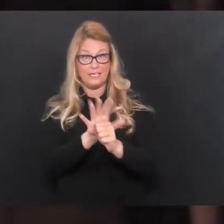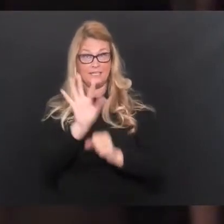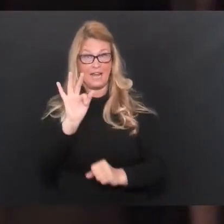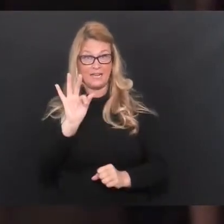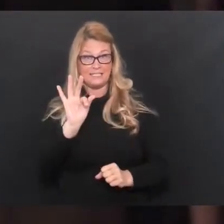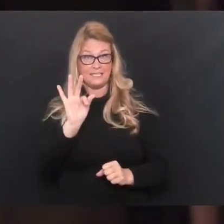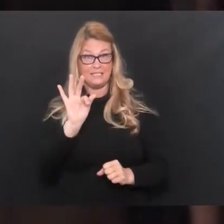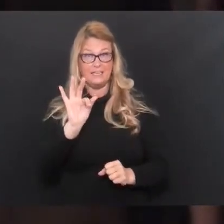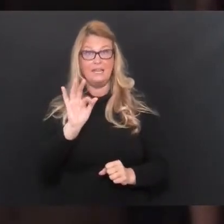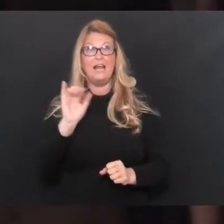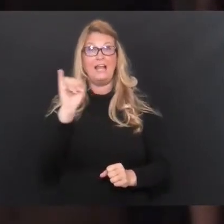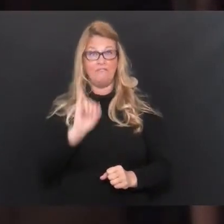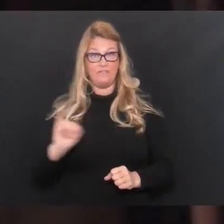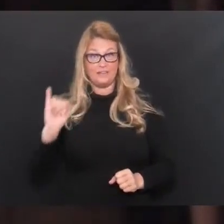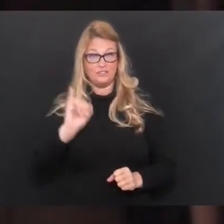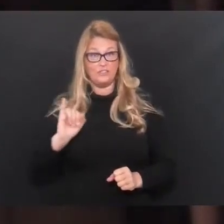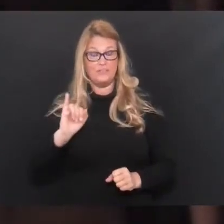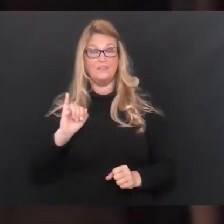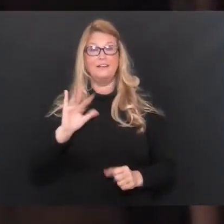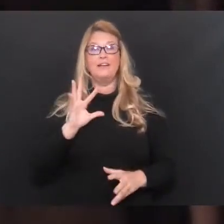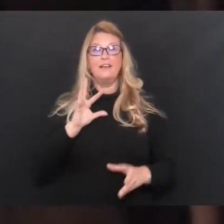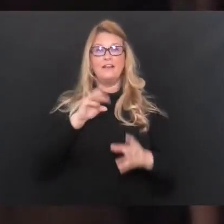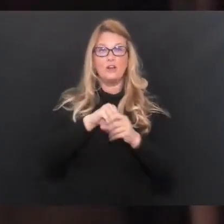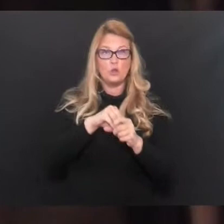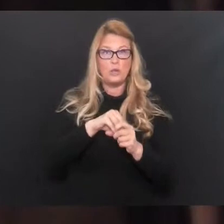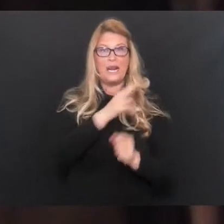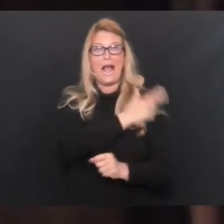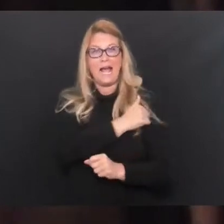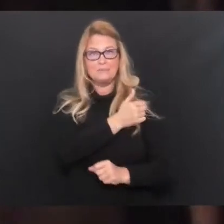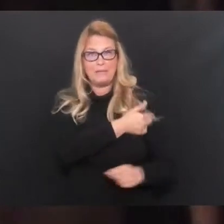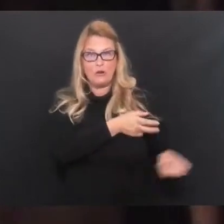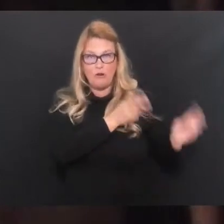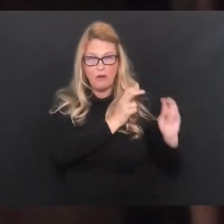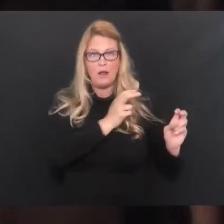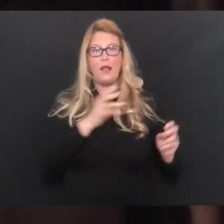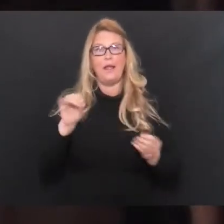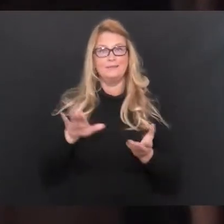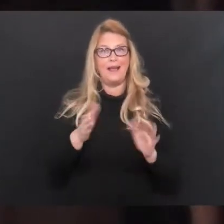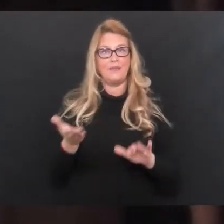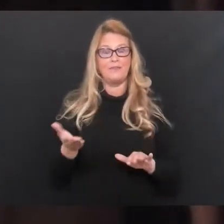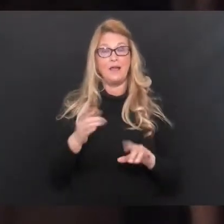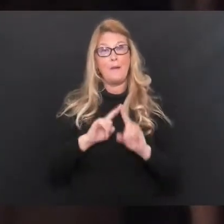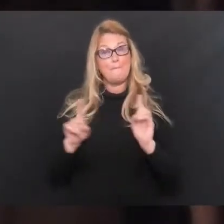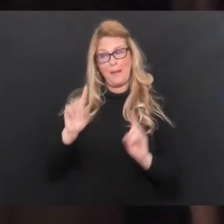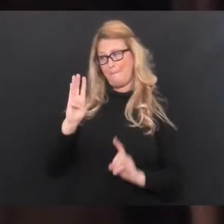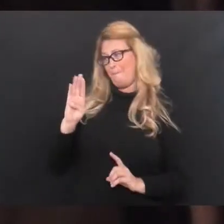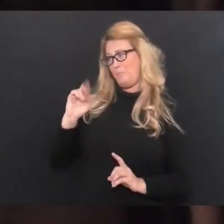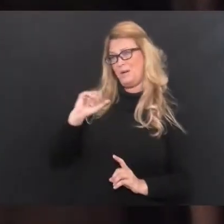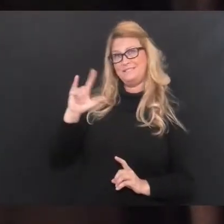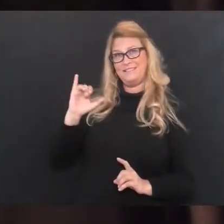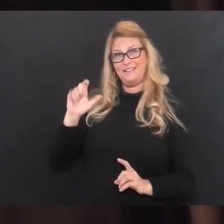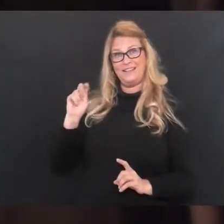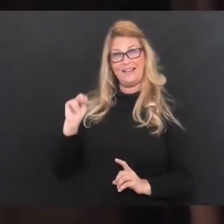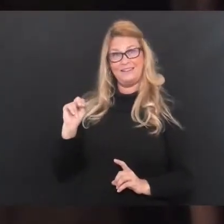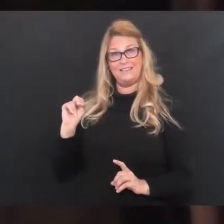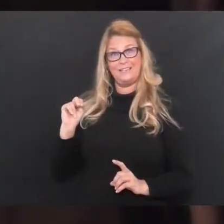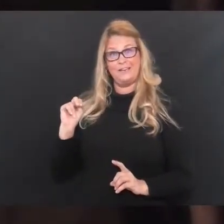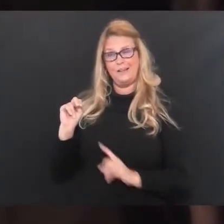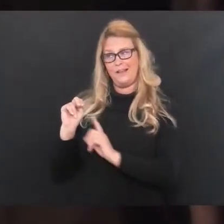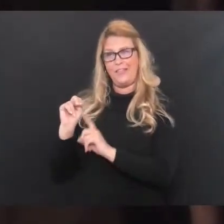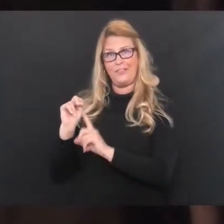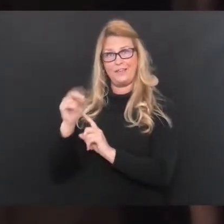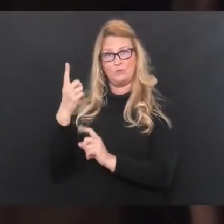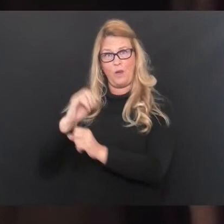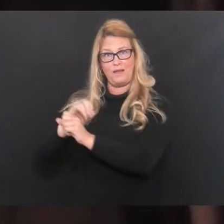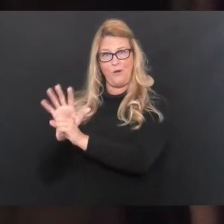COVID-19 infection, including hospitalization and death. The key about the Brazilian variant, which is something that we want to pay a